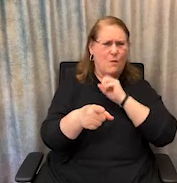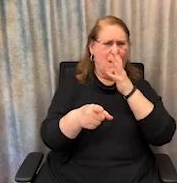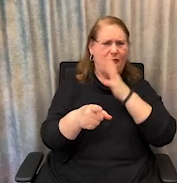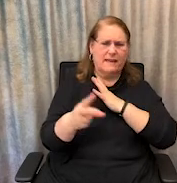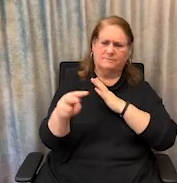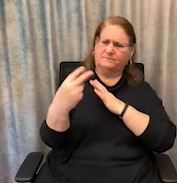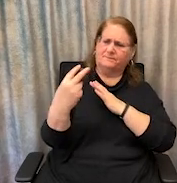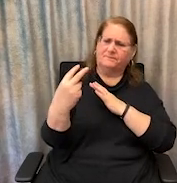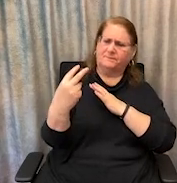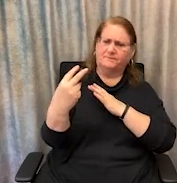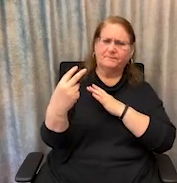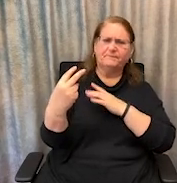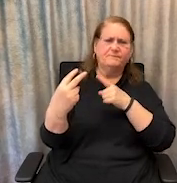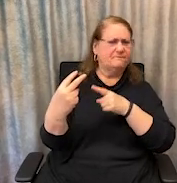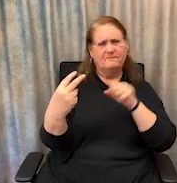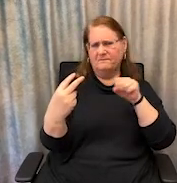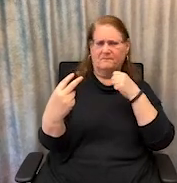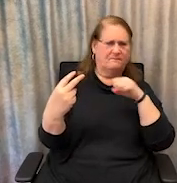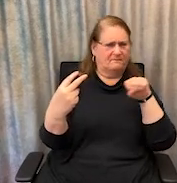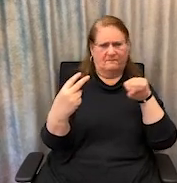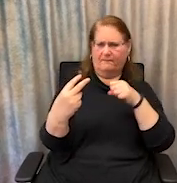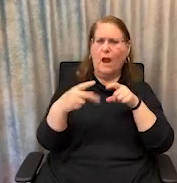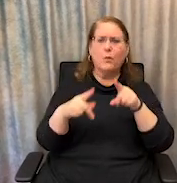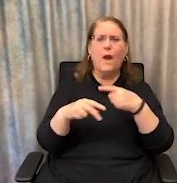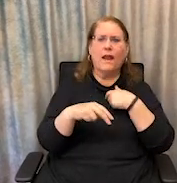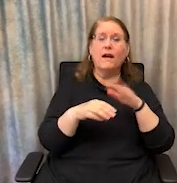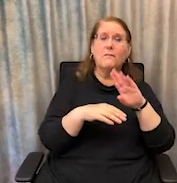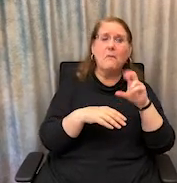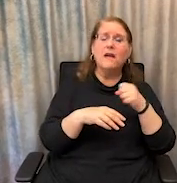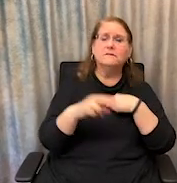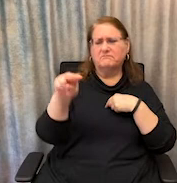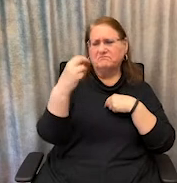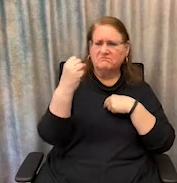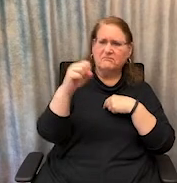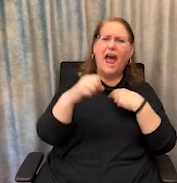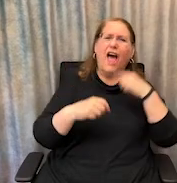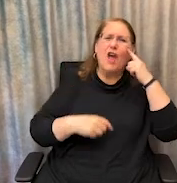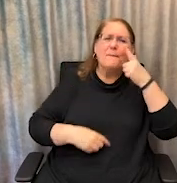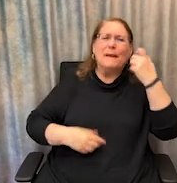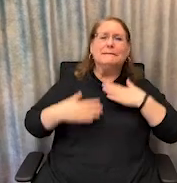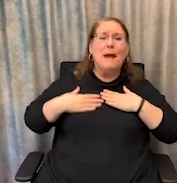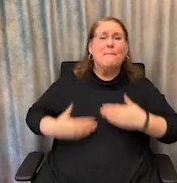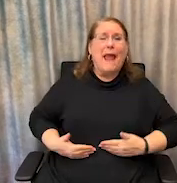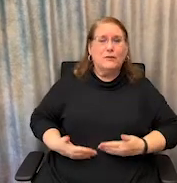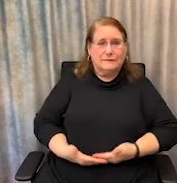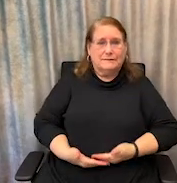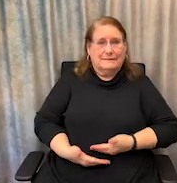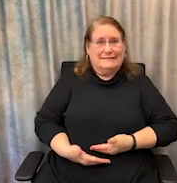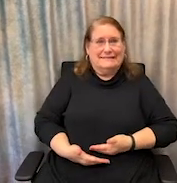who looked at me and shaked her head all the time. And I thought it's because of my crop top,